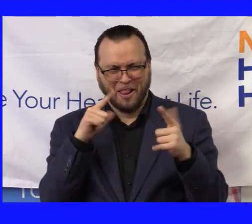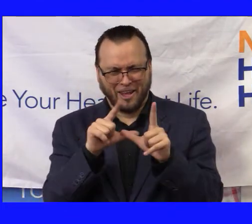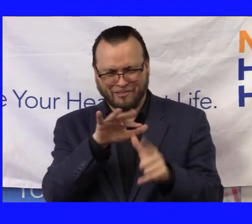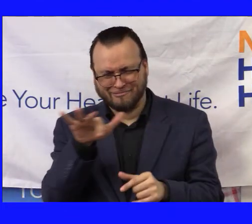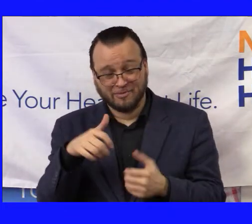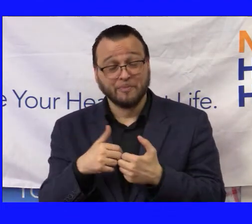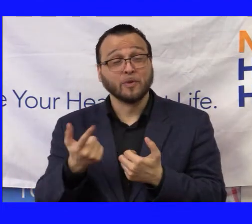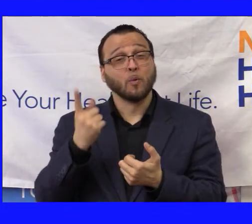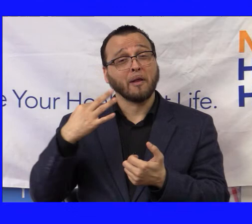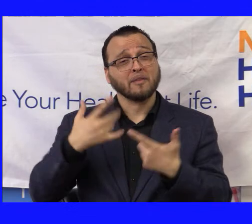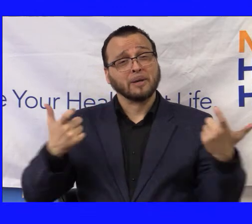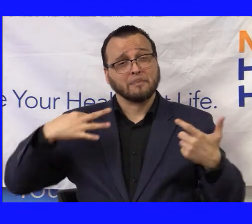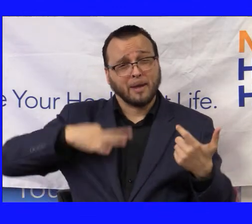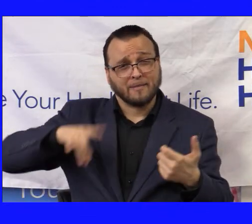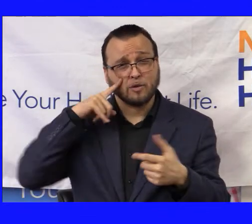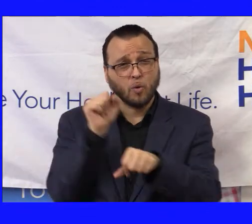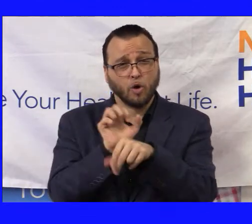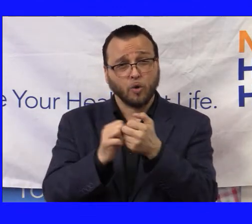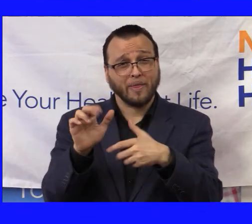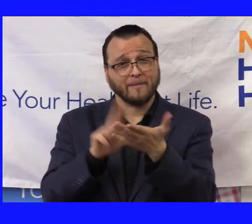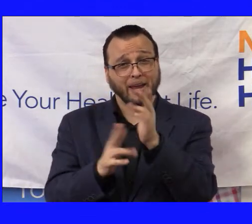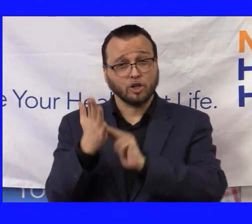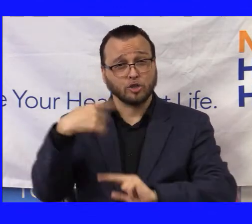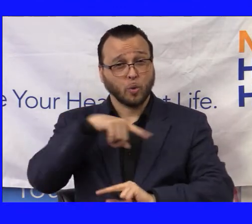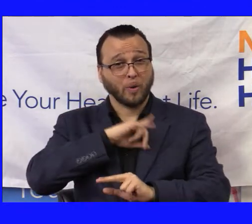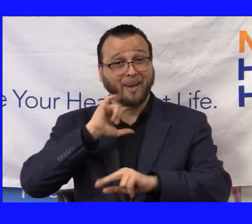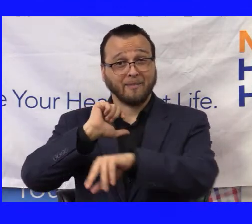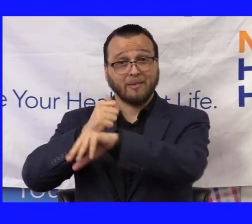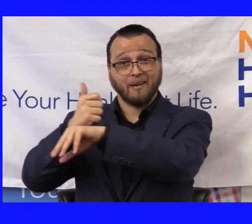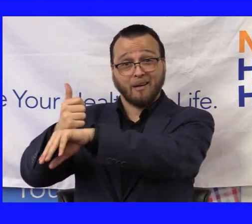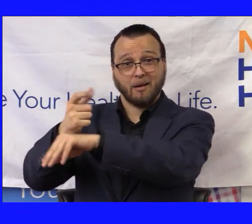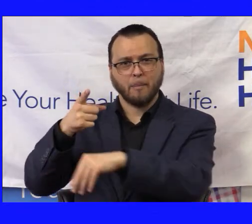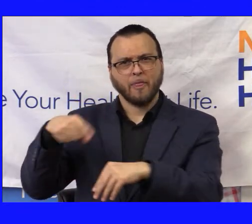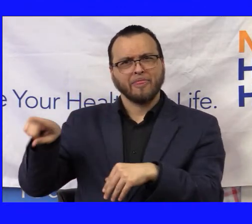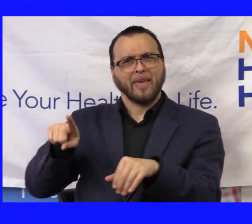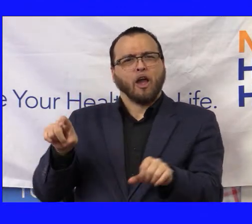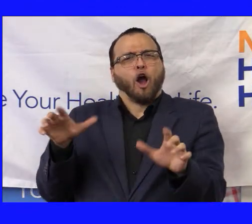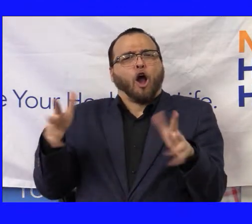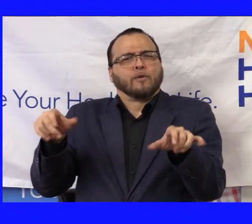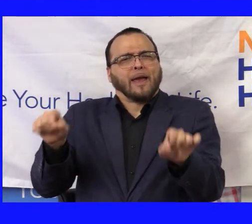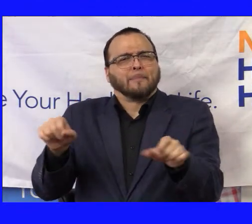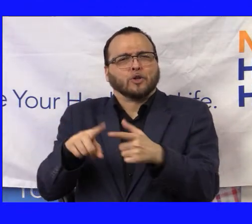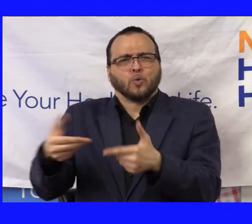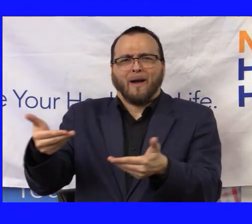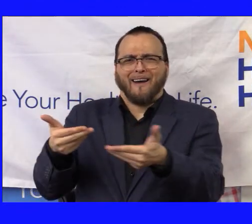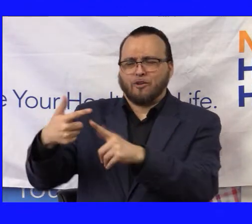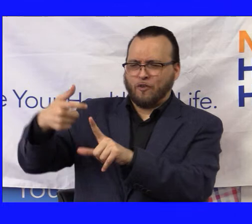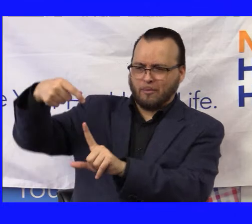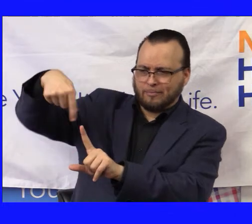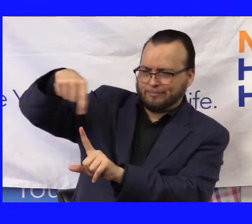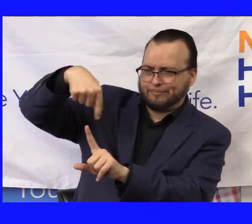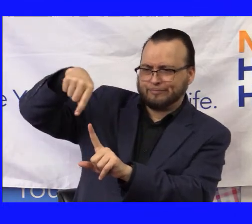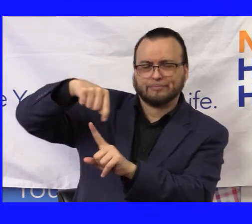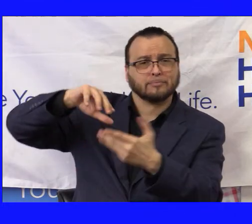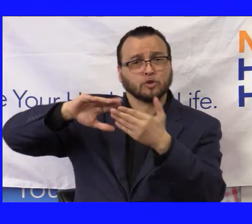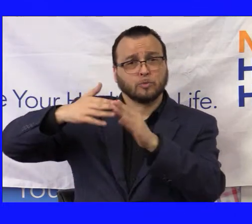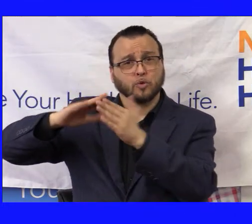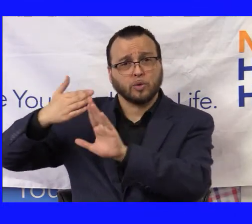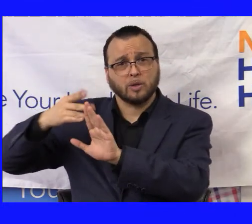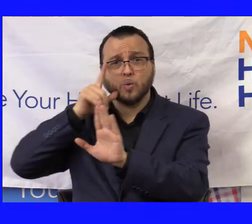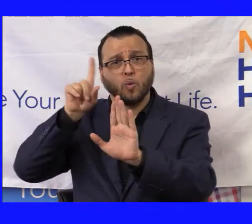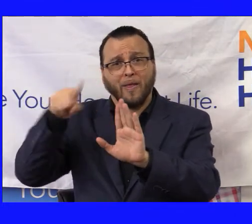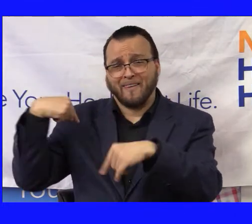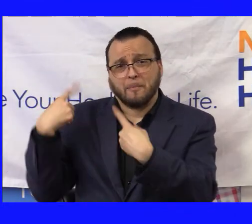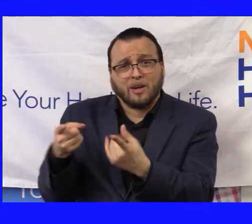the vendors that we have in place is that they have been able to already hire from the communities that they have been working